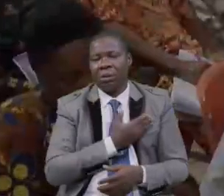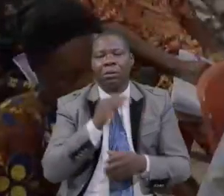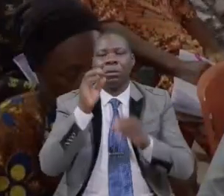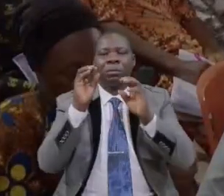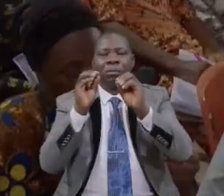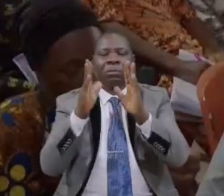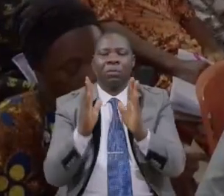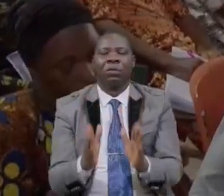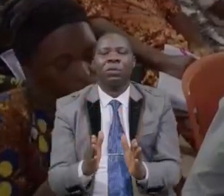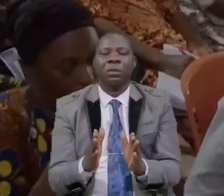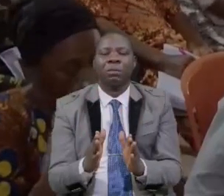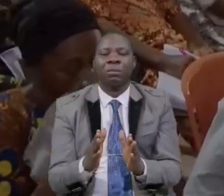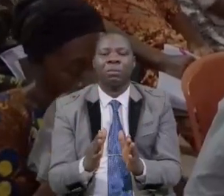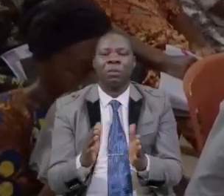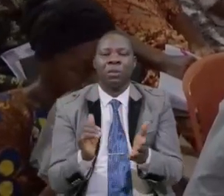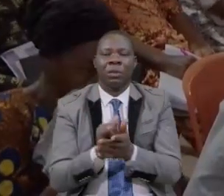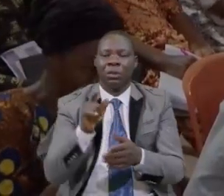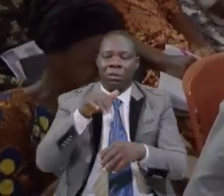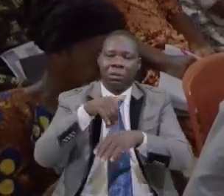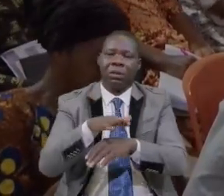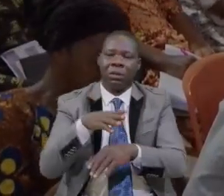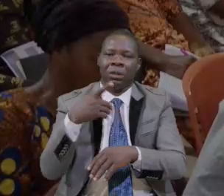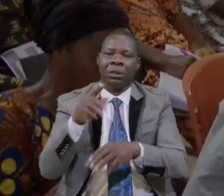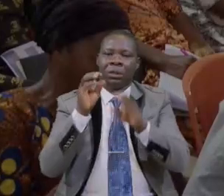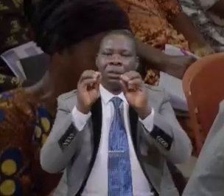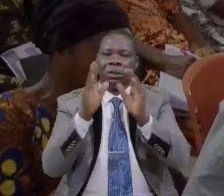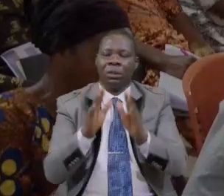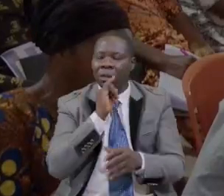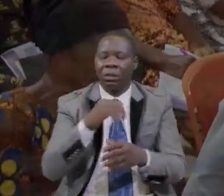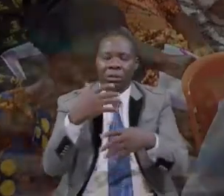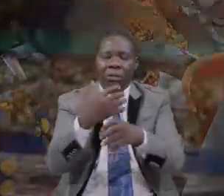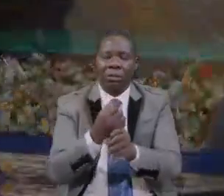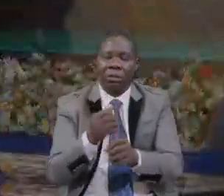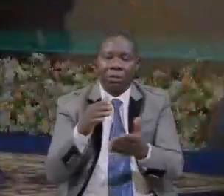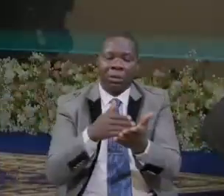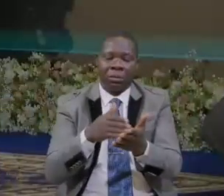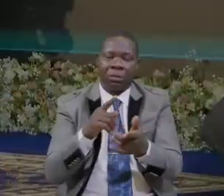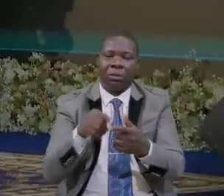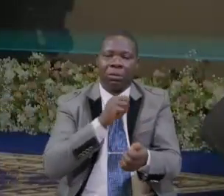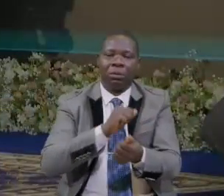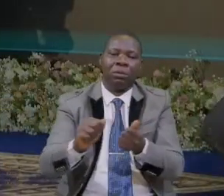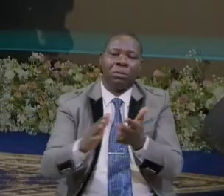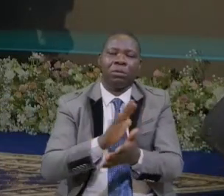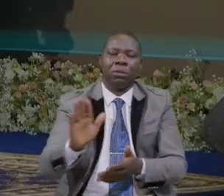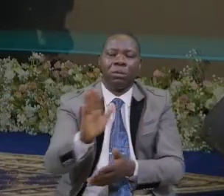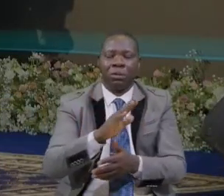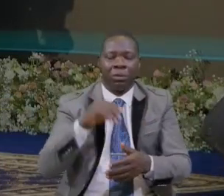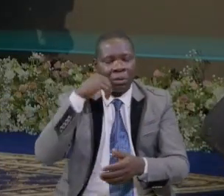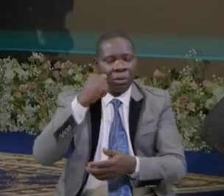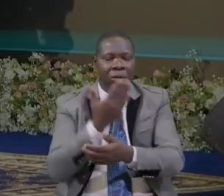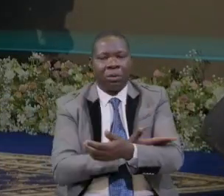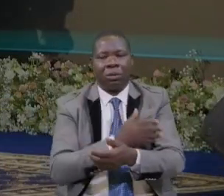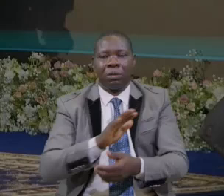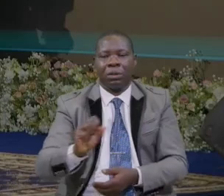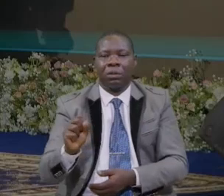that was sent. The teacher is collecting money to destroy your daughters. And you are